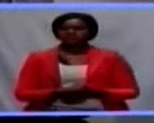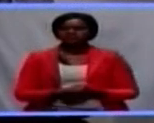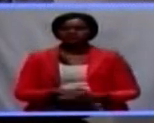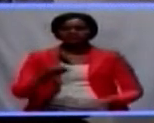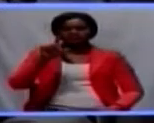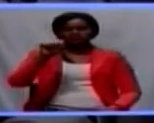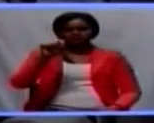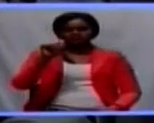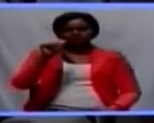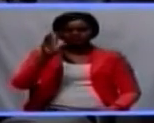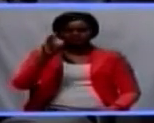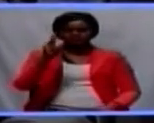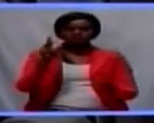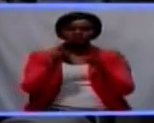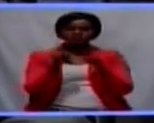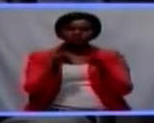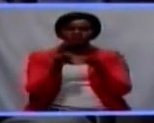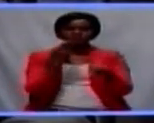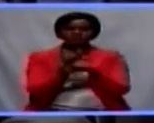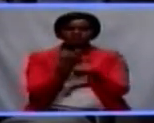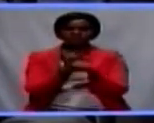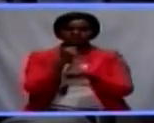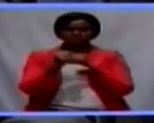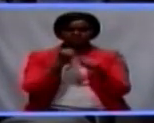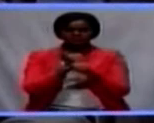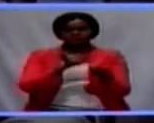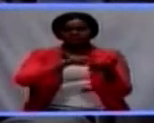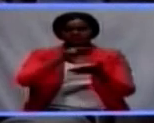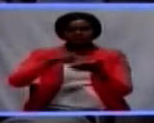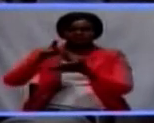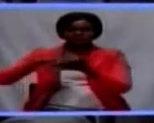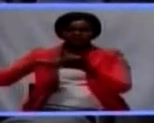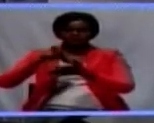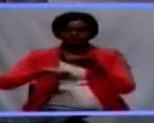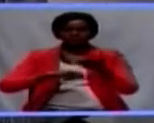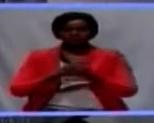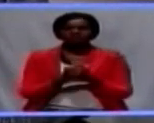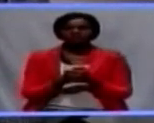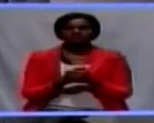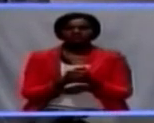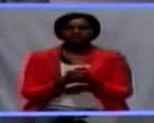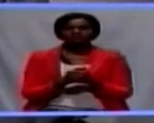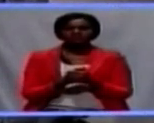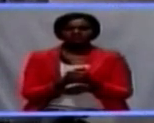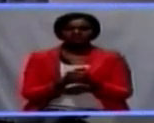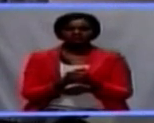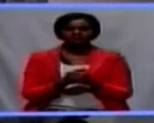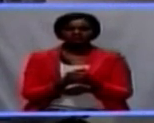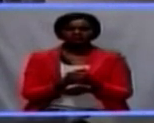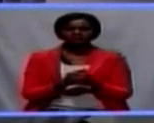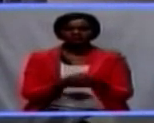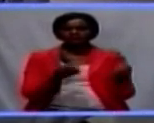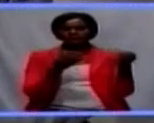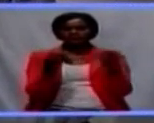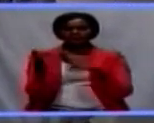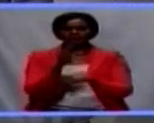2016 was a particularly difficult year for taxpayers in this country and for the economy in general. And a lot of